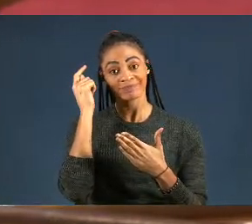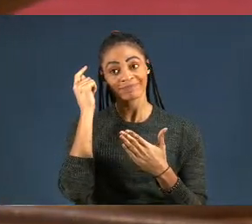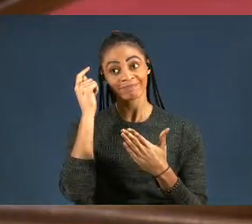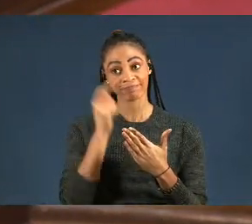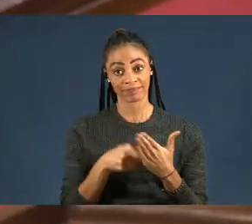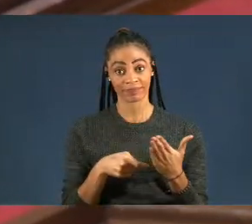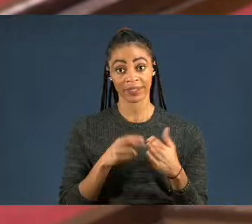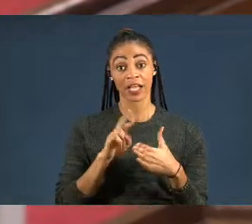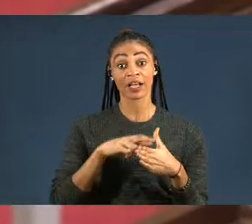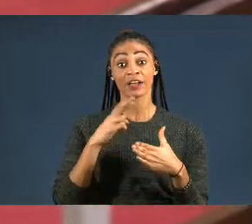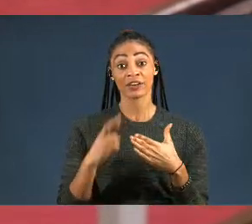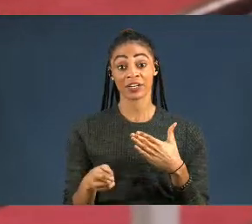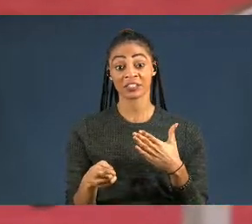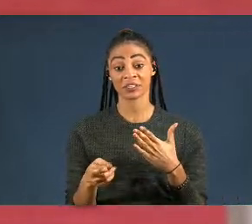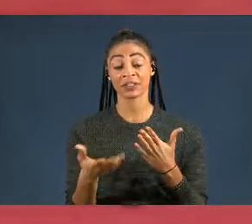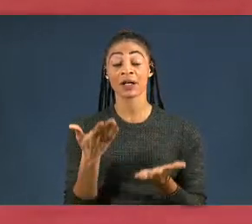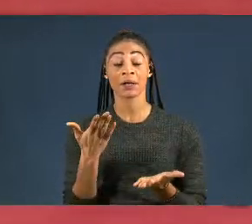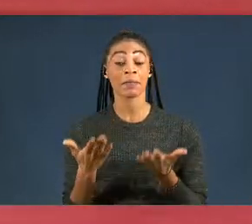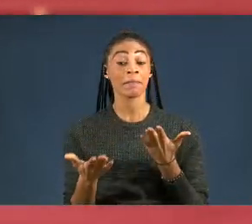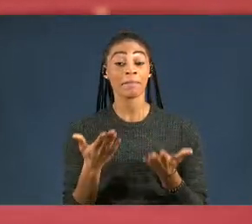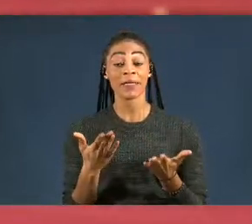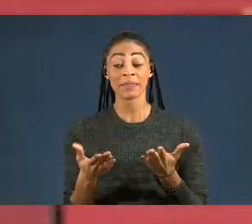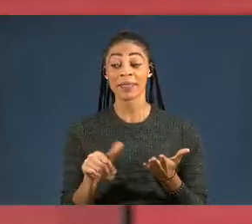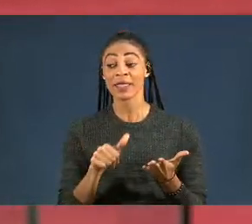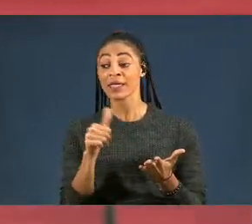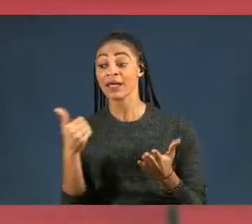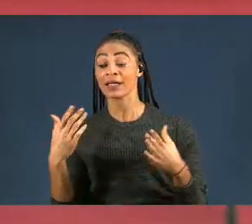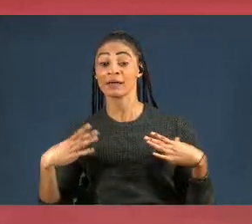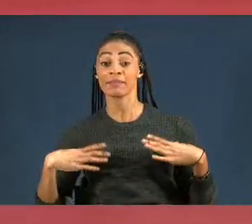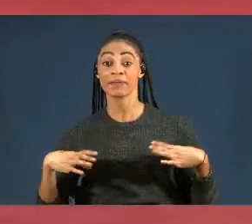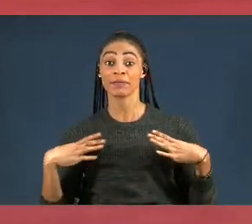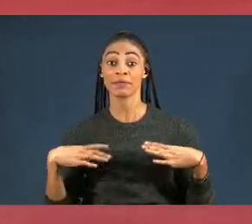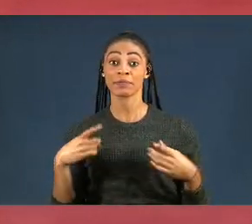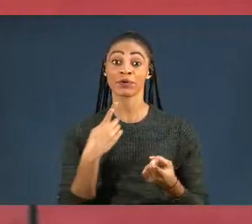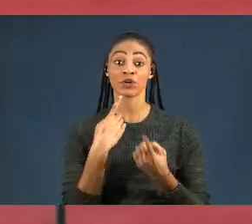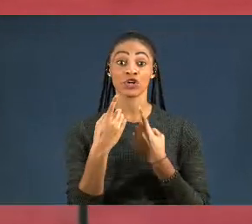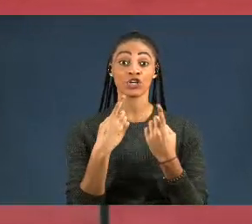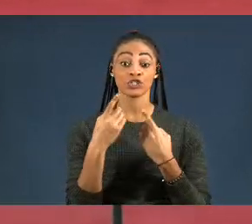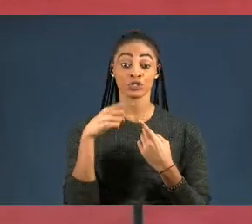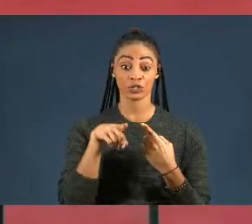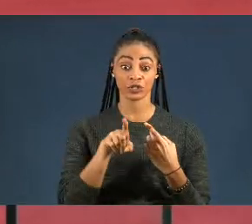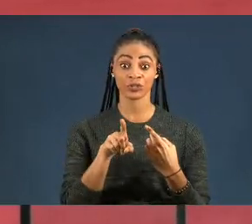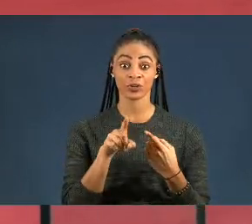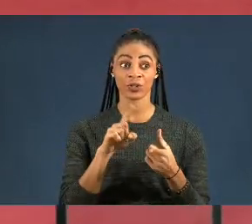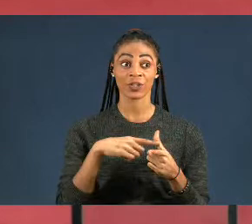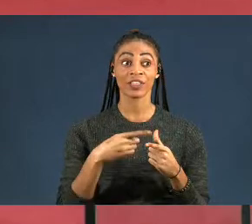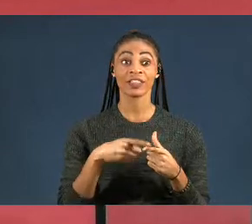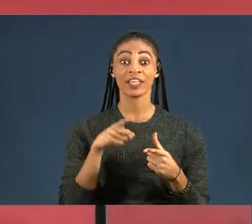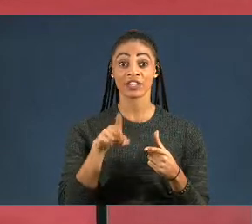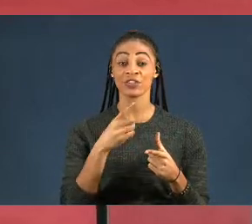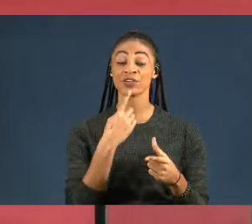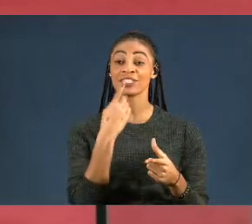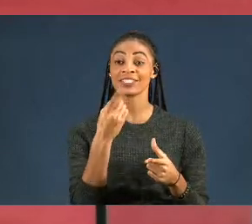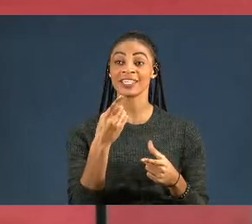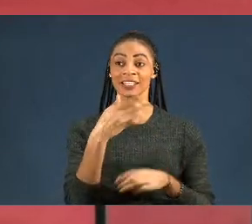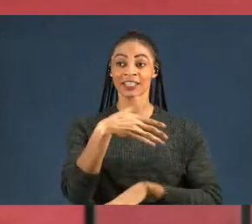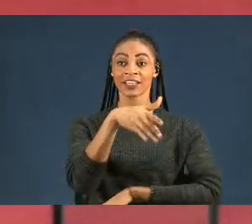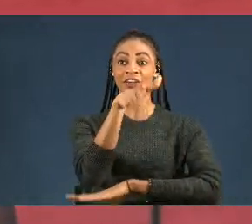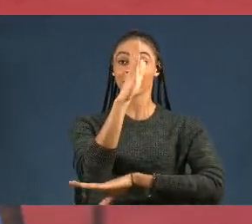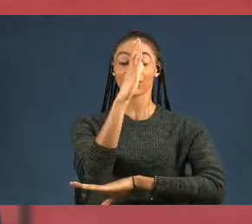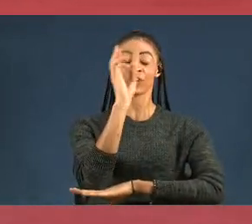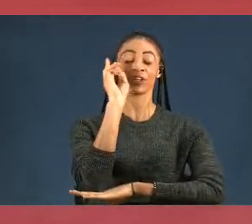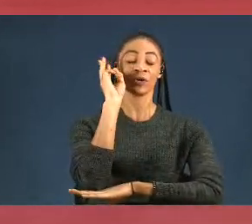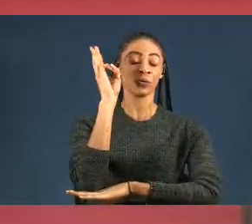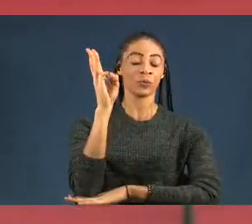And maybe people told you, how are you planning to do this? And you said, God will help us. So may God help you now.